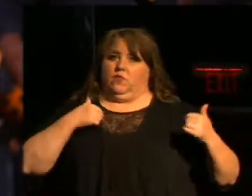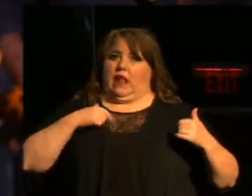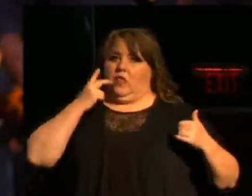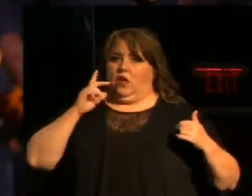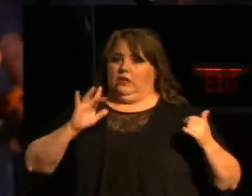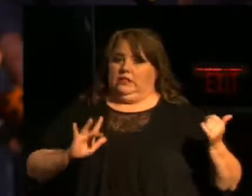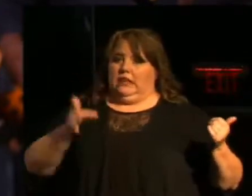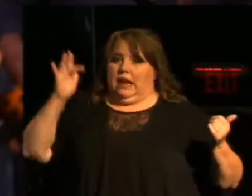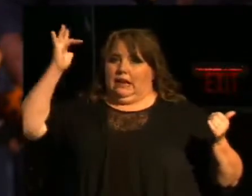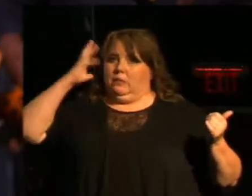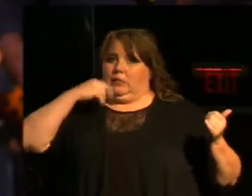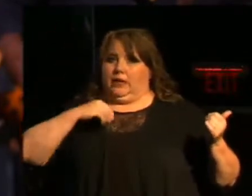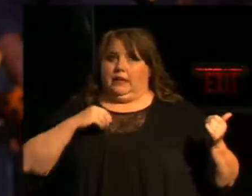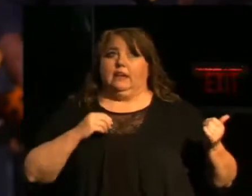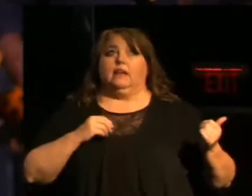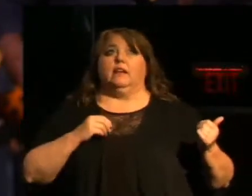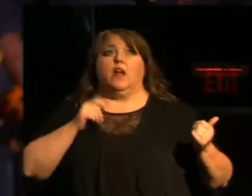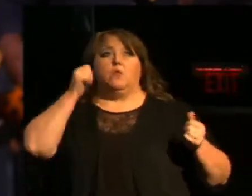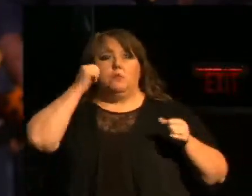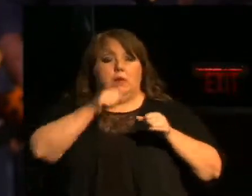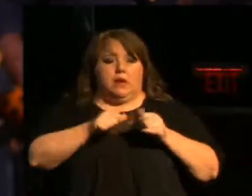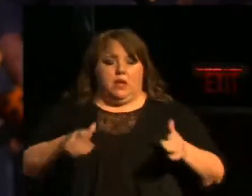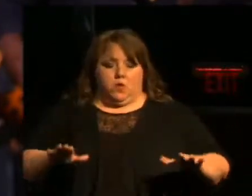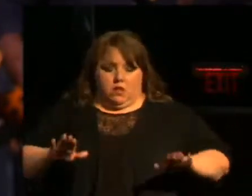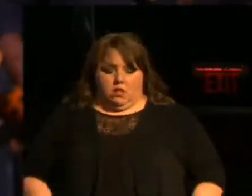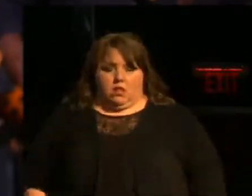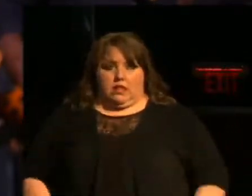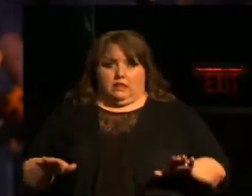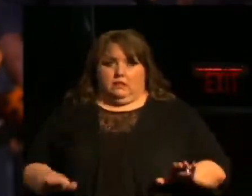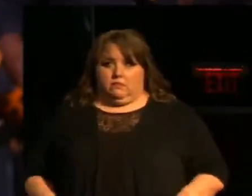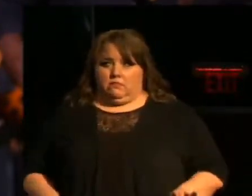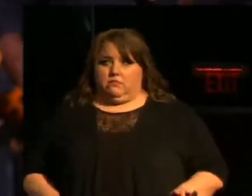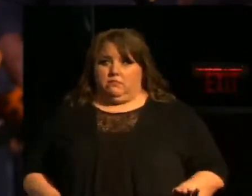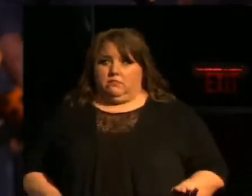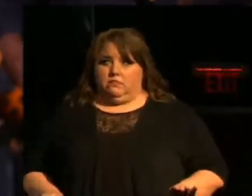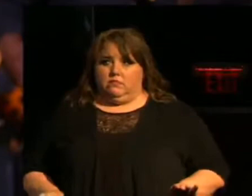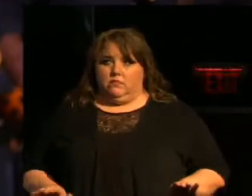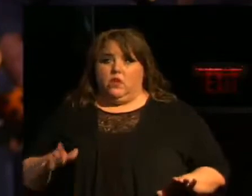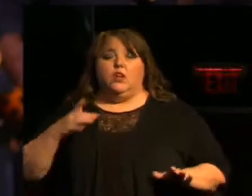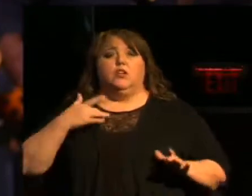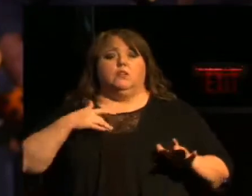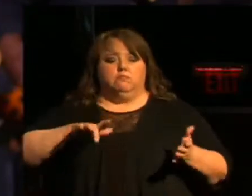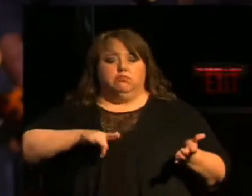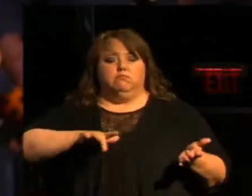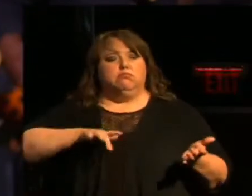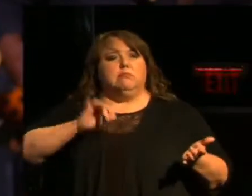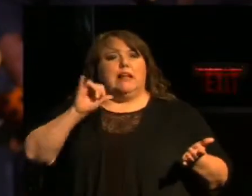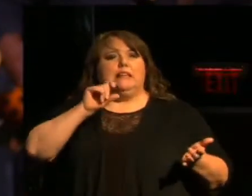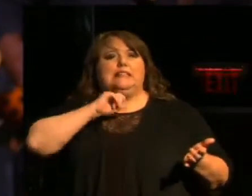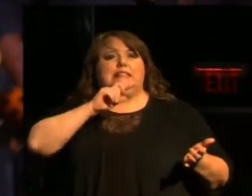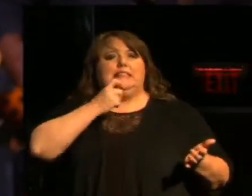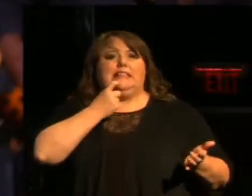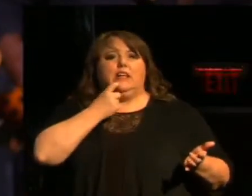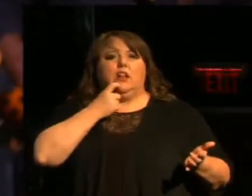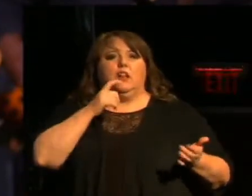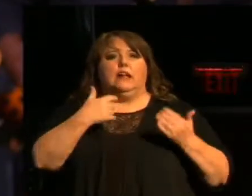And down by the Riverside was no doubt one of the songs that we would